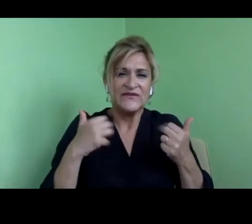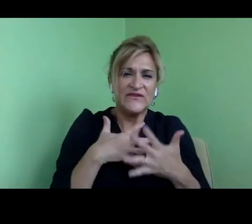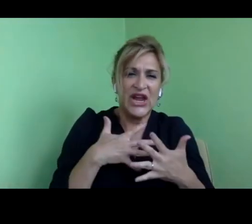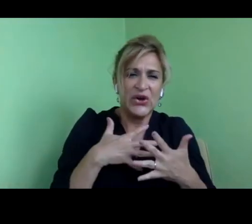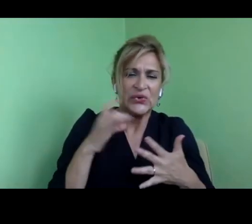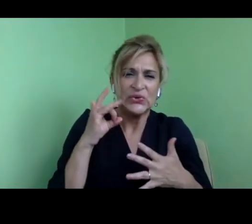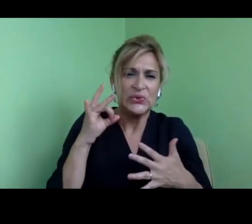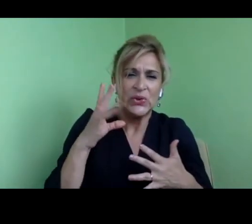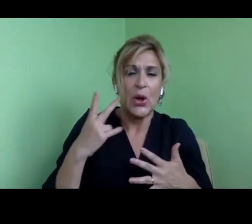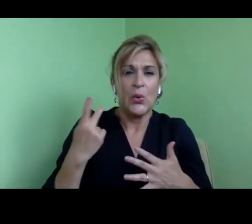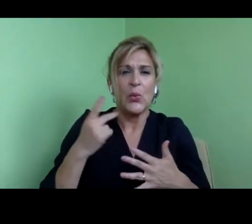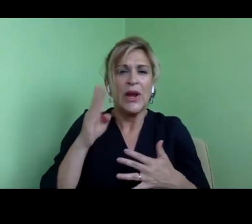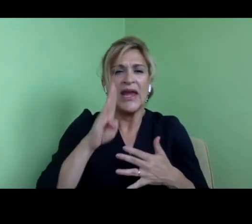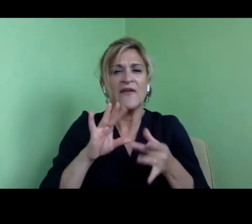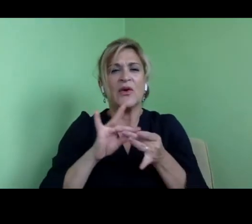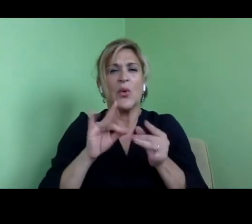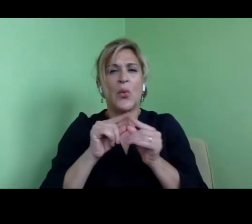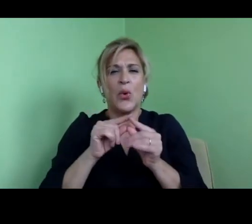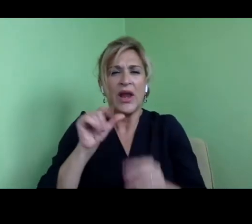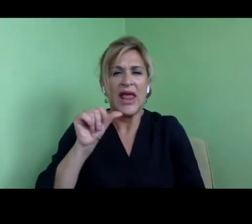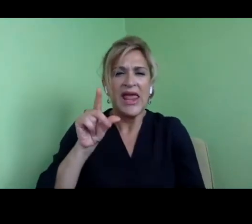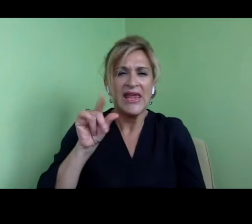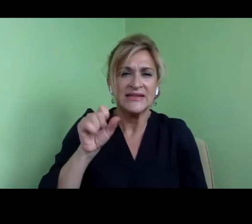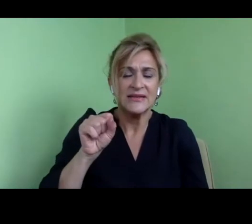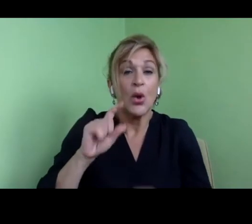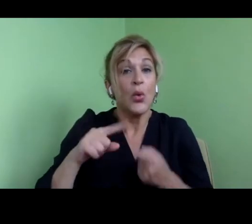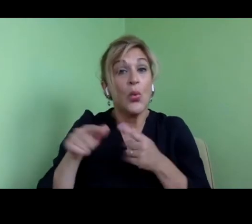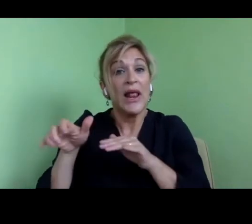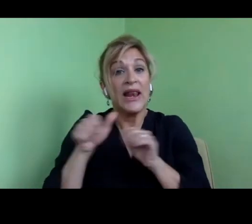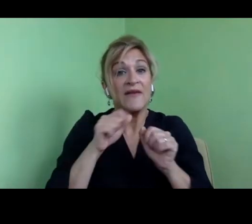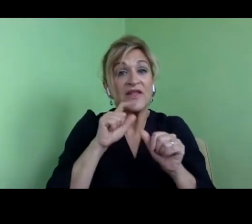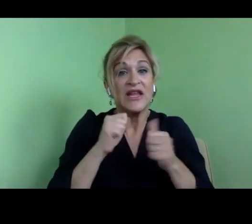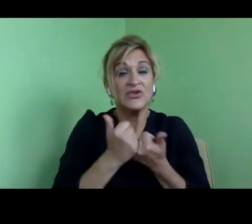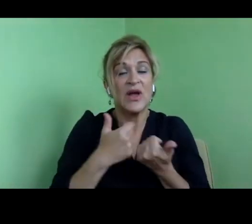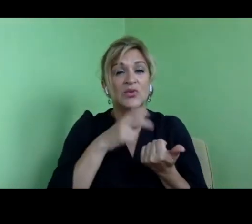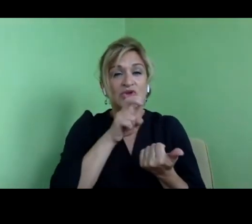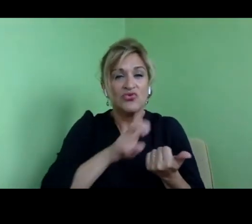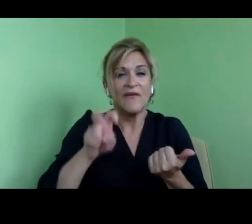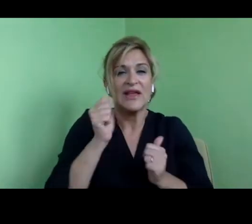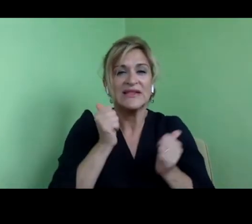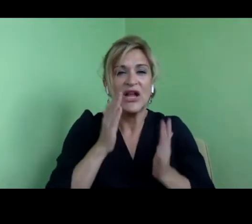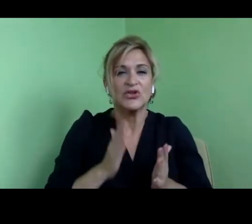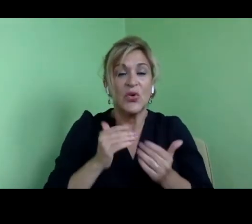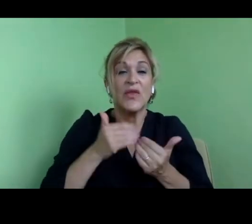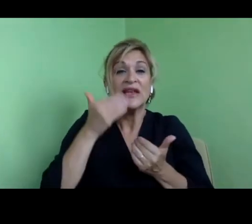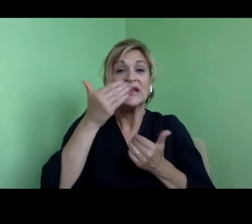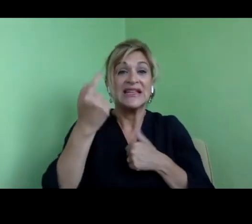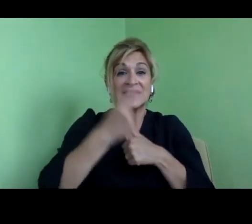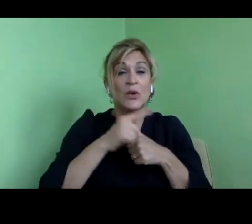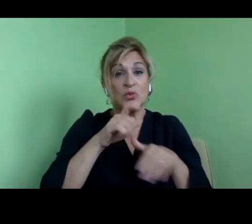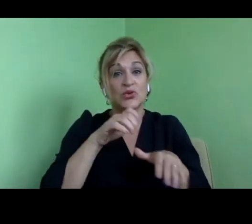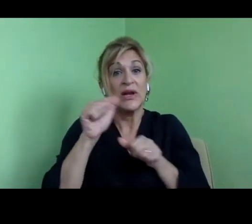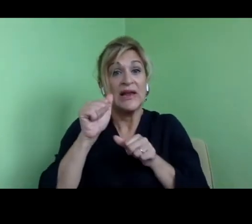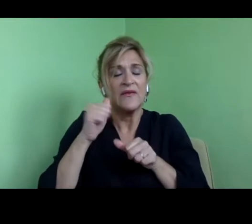AIDS. By the time I left the agency, I was traveling as an actor and leaving the next day when I heard Dawn was in the